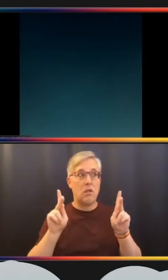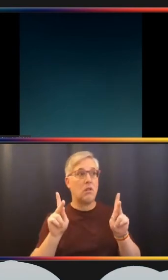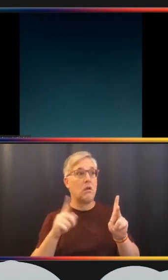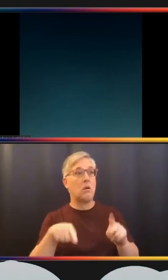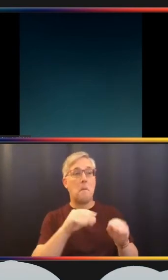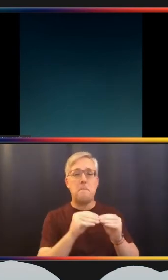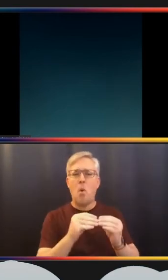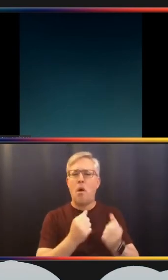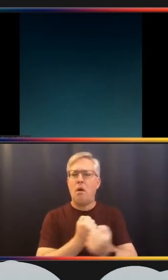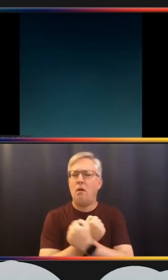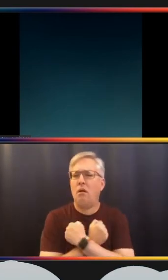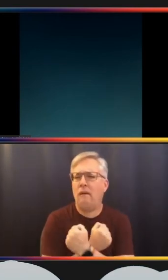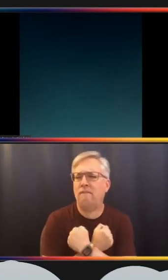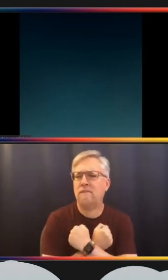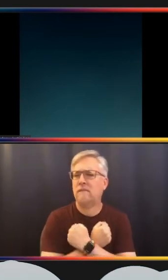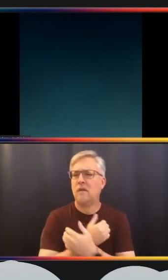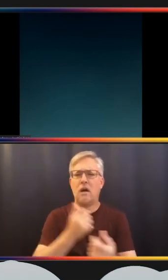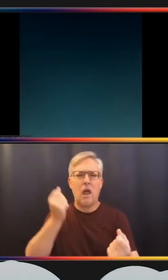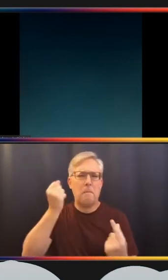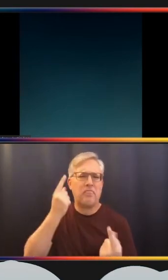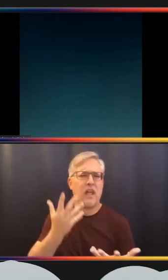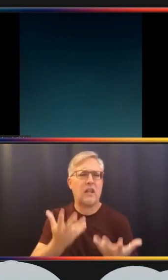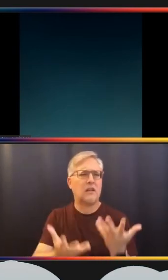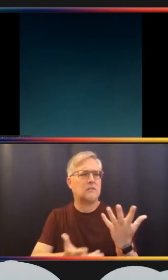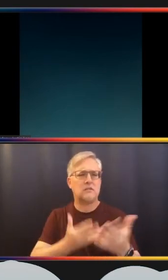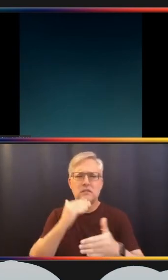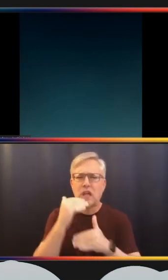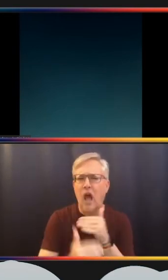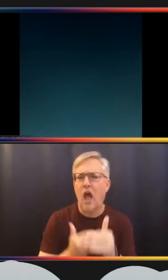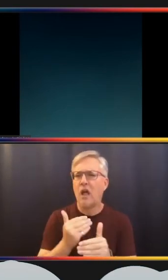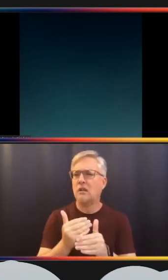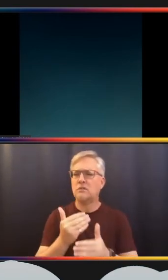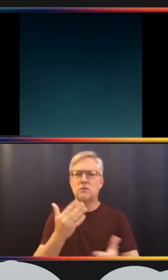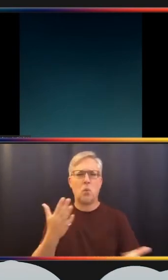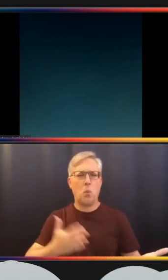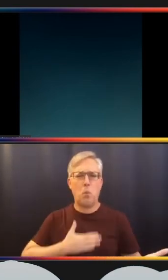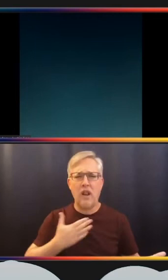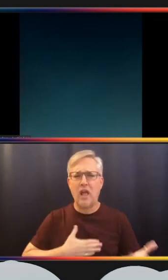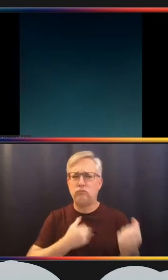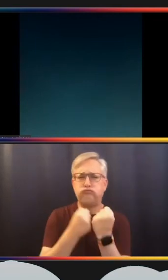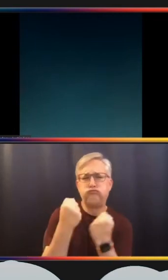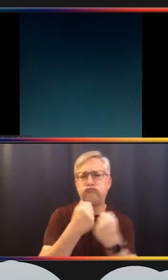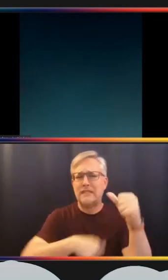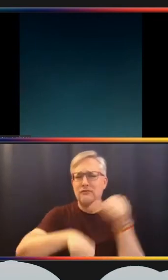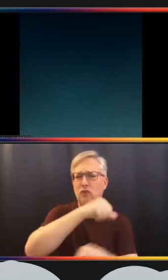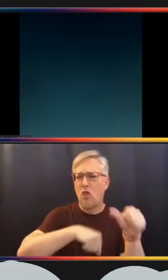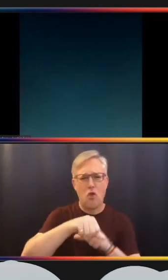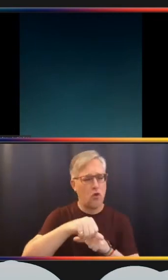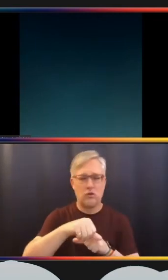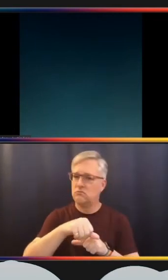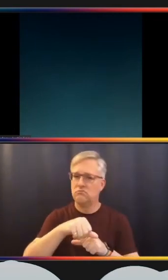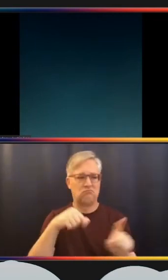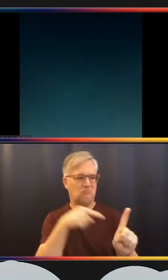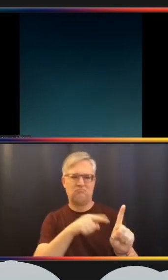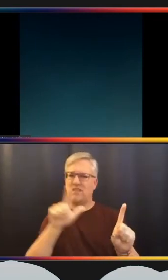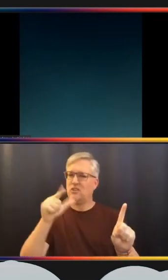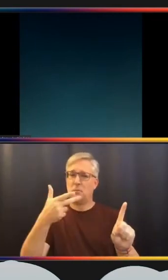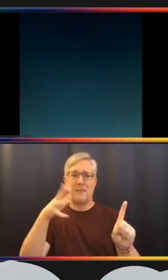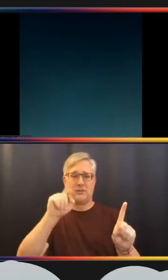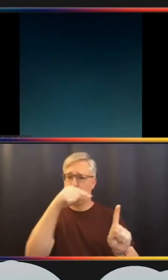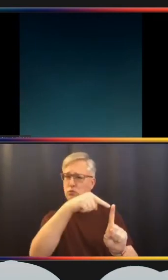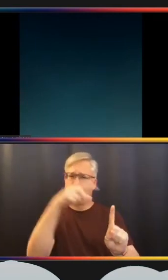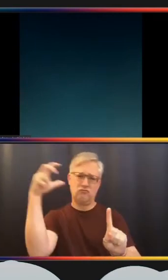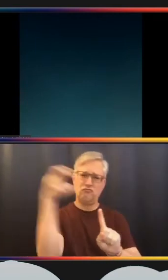loving and empathetic and kind and willing to be there for each other and willing to like create these